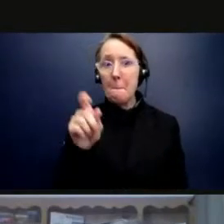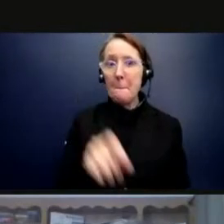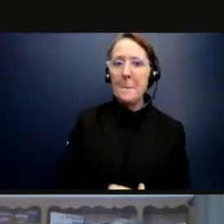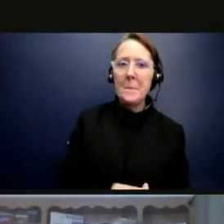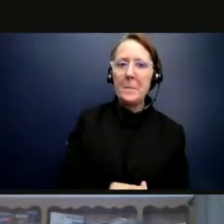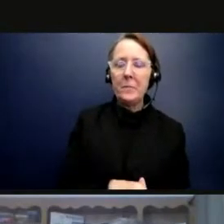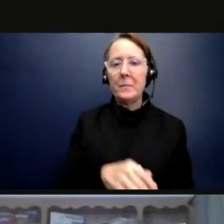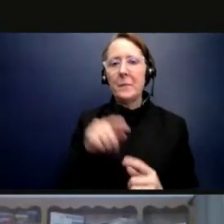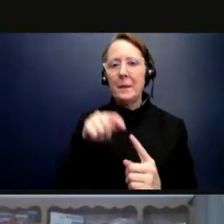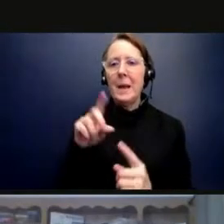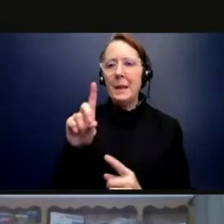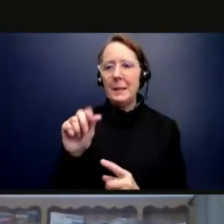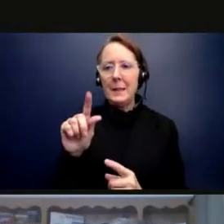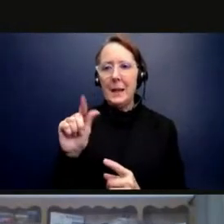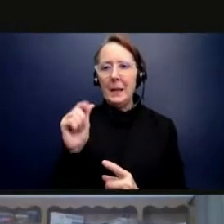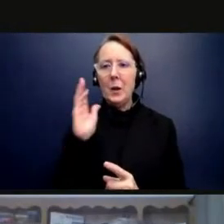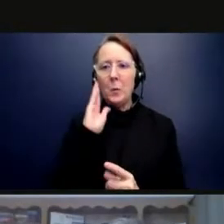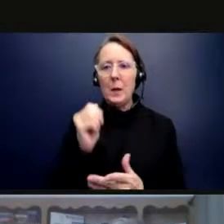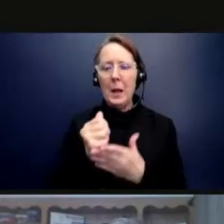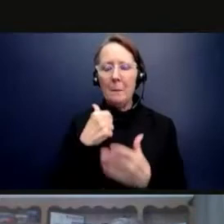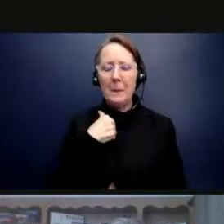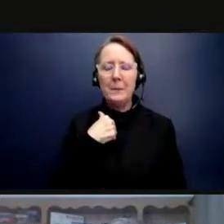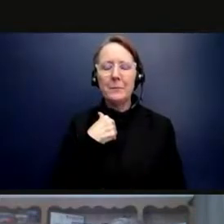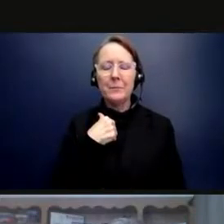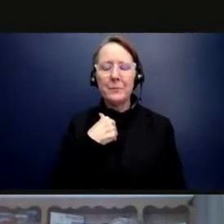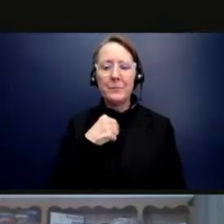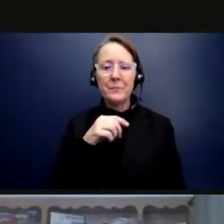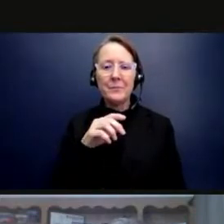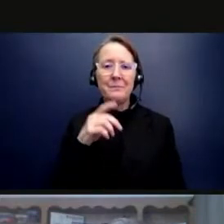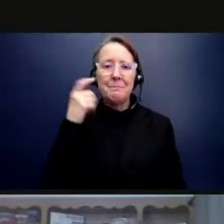That data would help me because if it's,